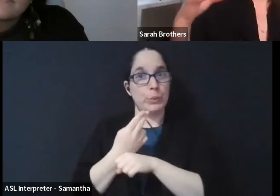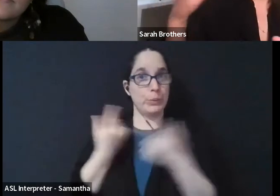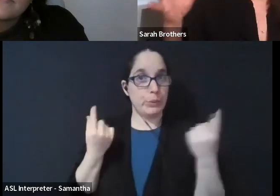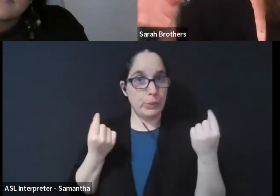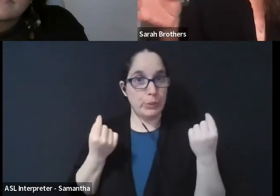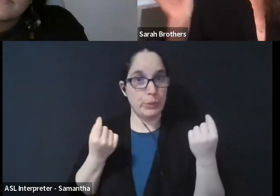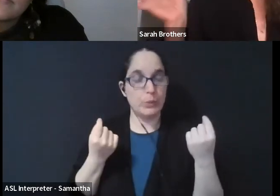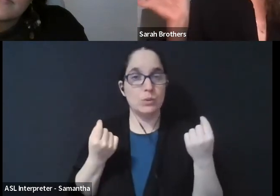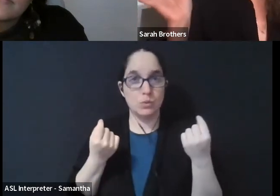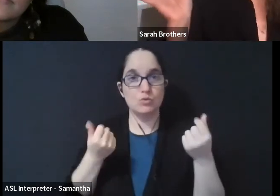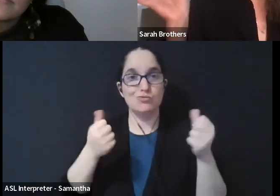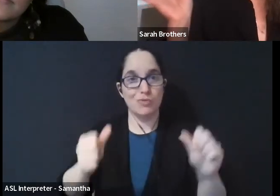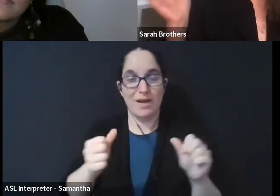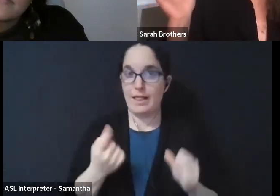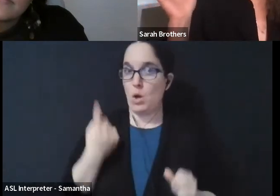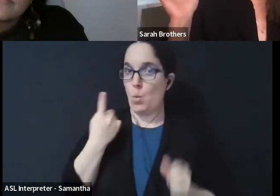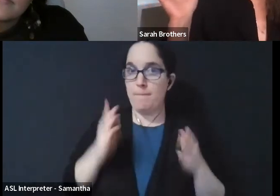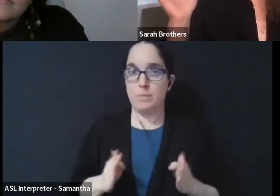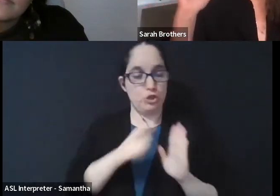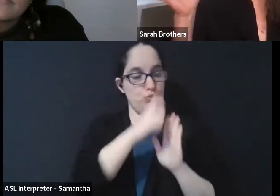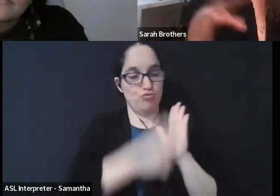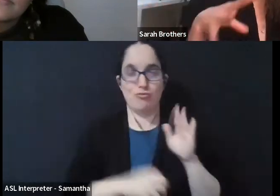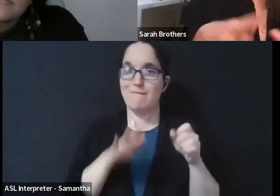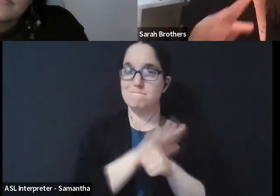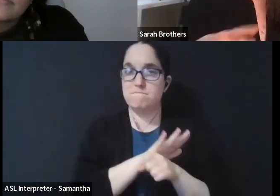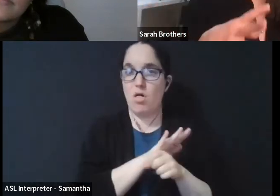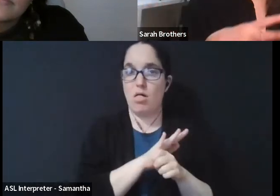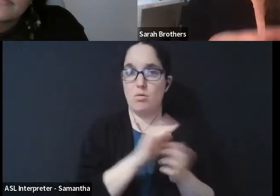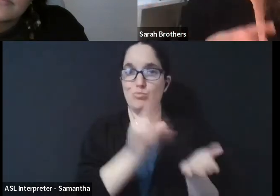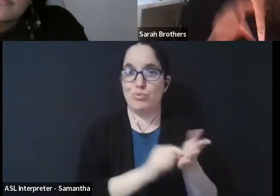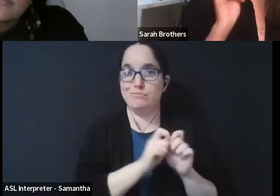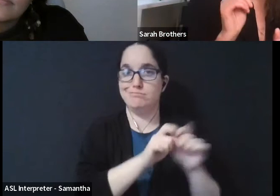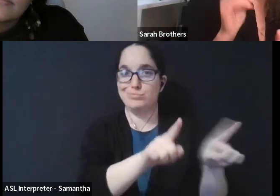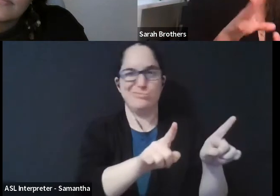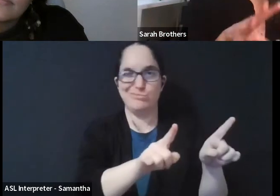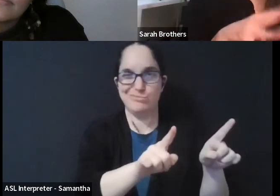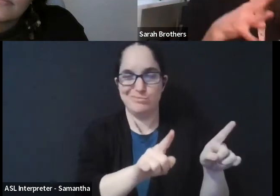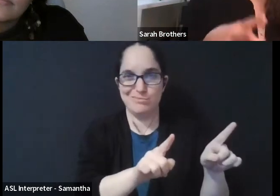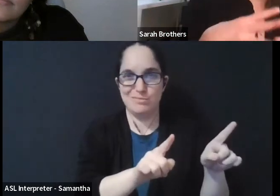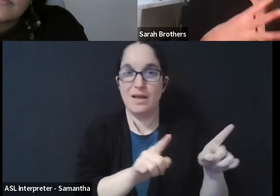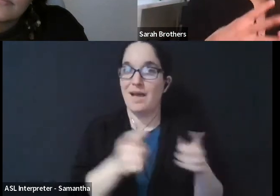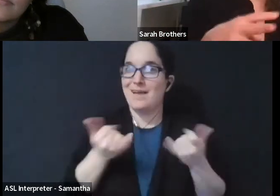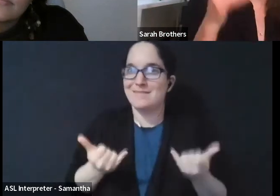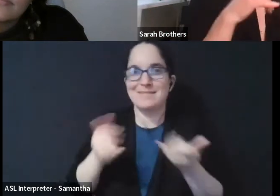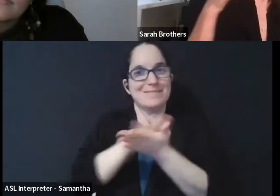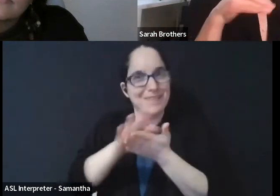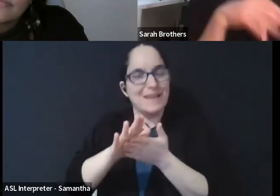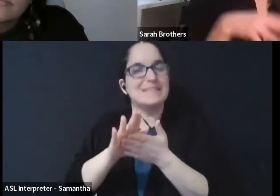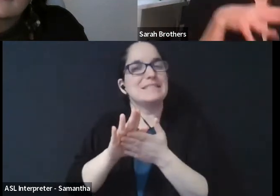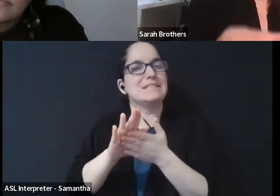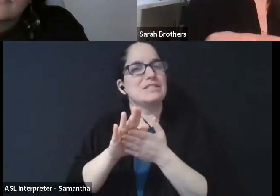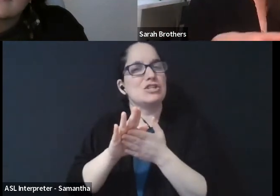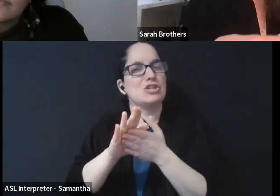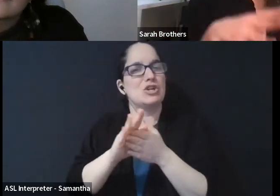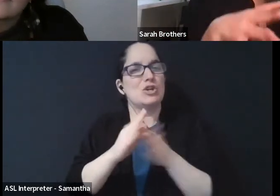away from single authored pieces. And I love this because I find it really interesting to find a way to center people